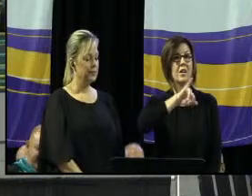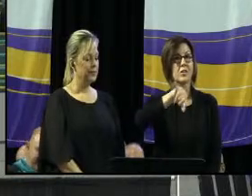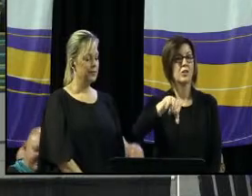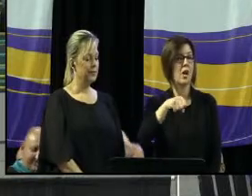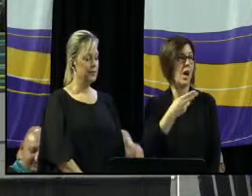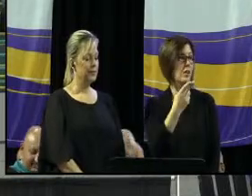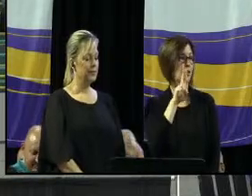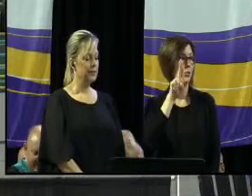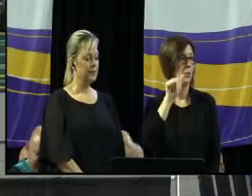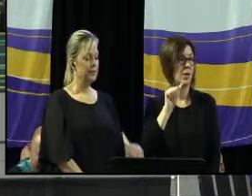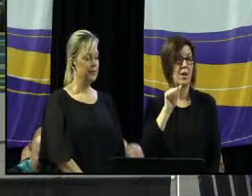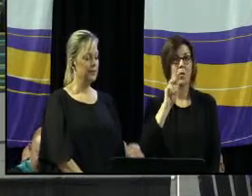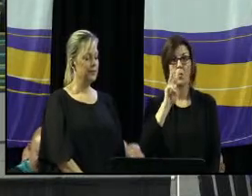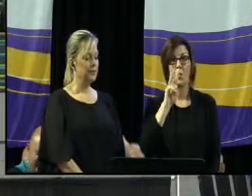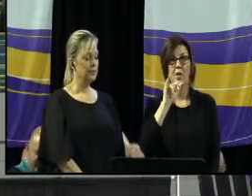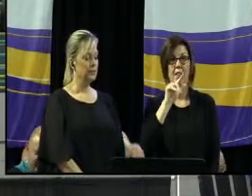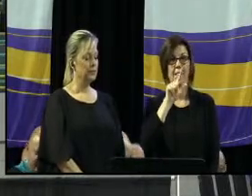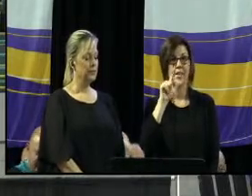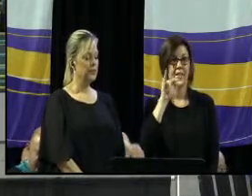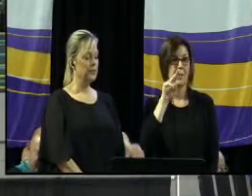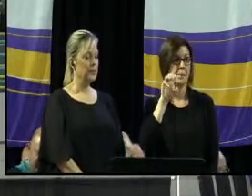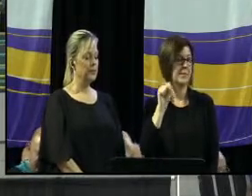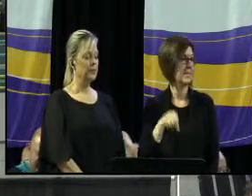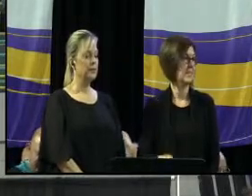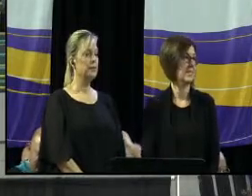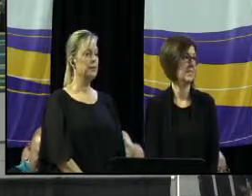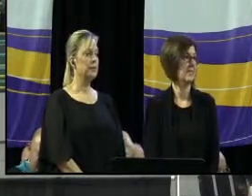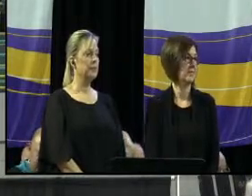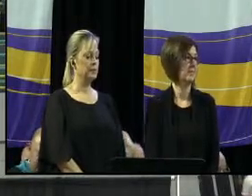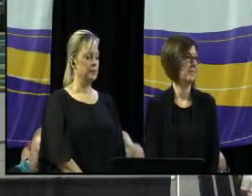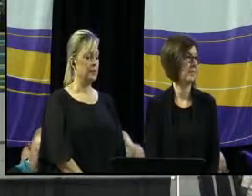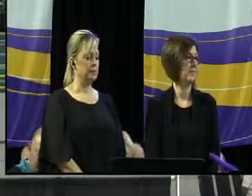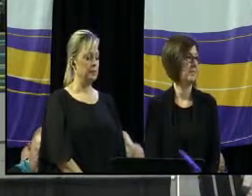Joshua Isaiah Williams.